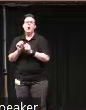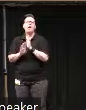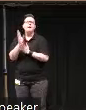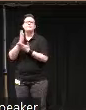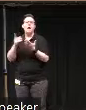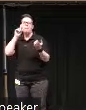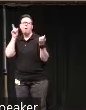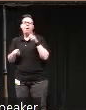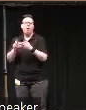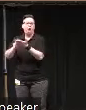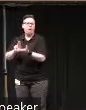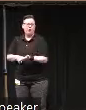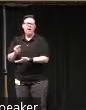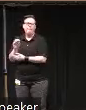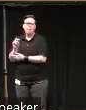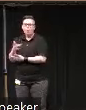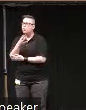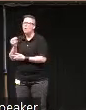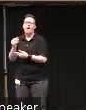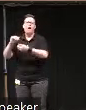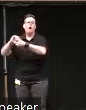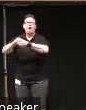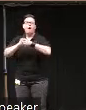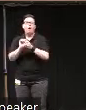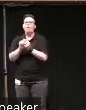and also partnering with some of